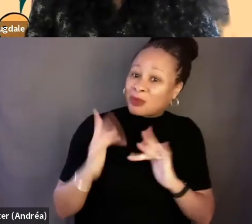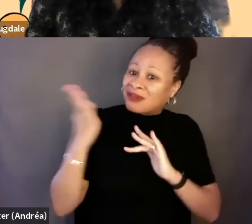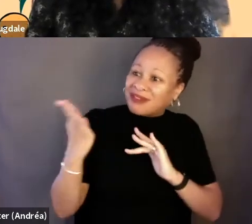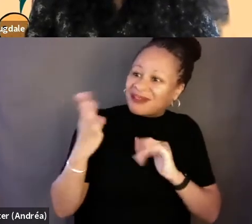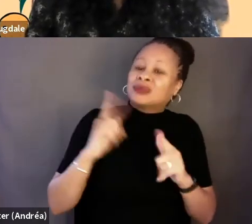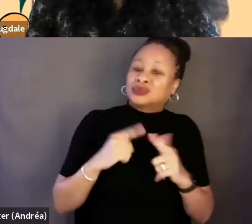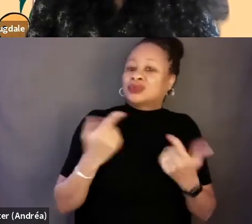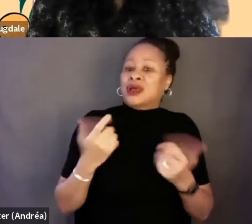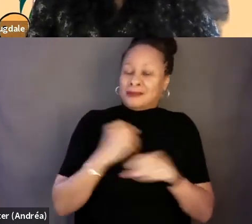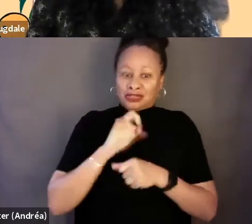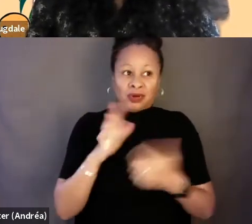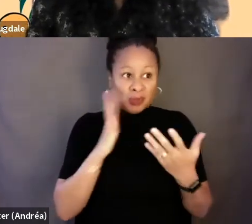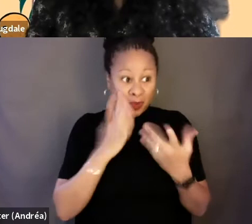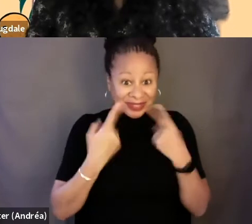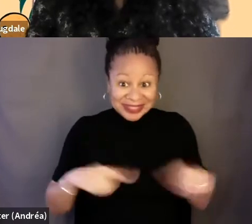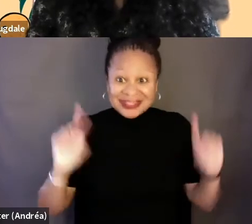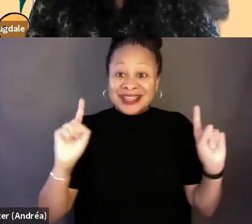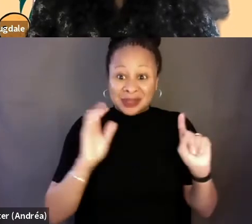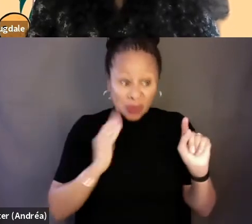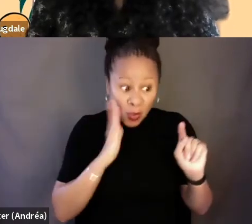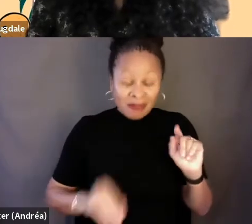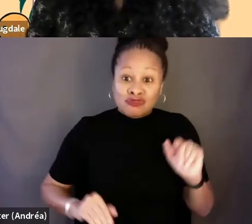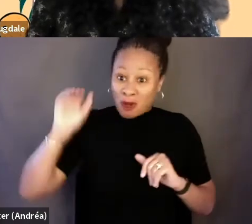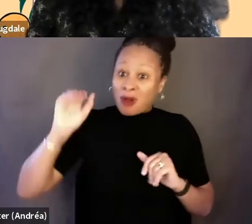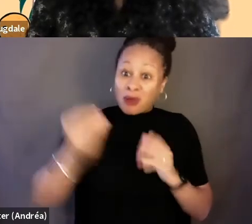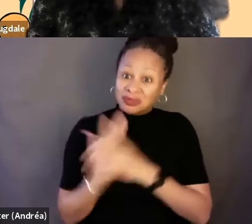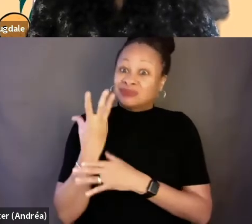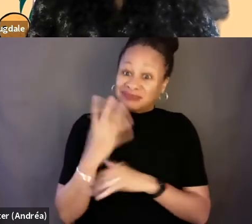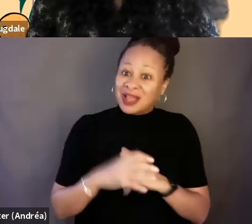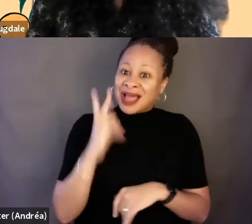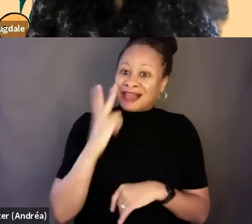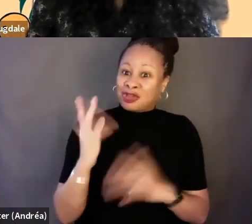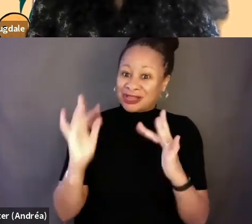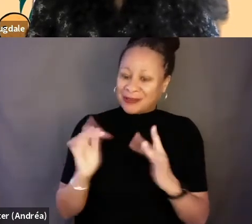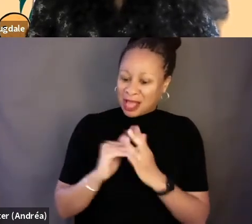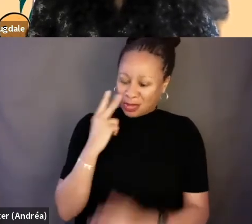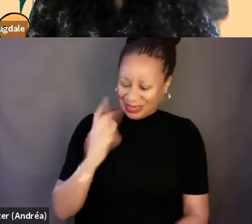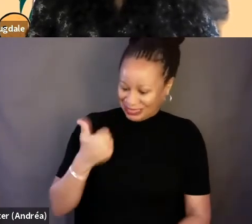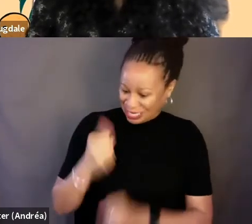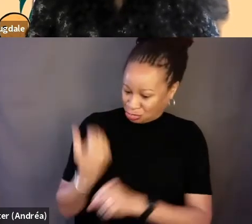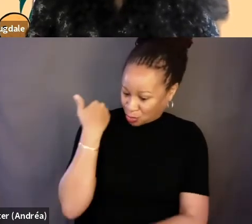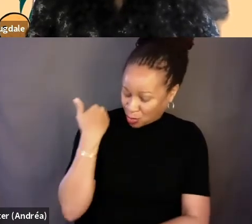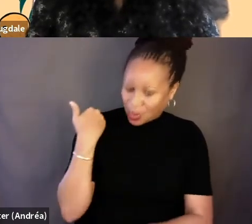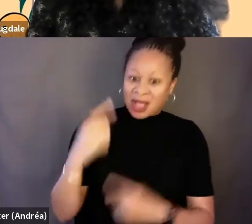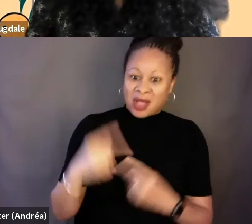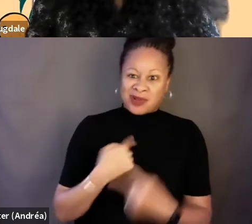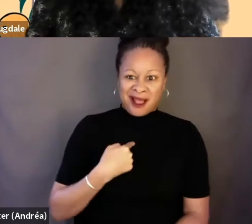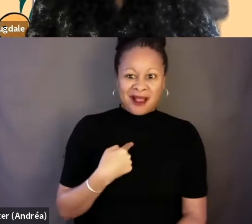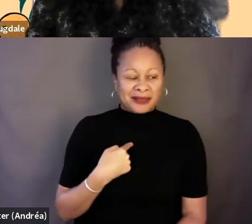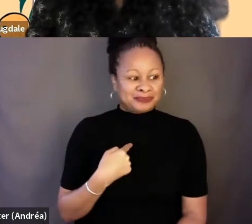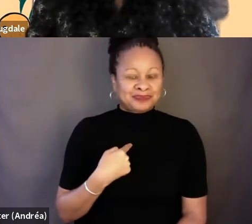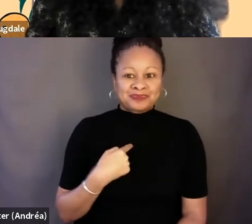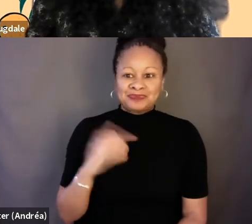to ensure that you will grow. And I look at networks. I think back at 10 years ago when I was